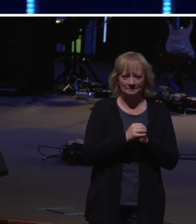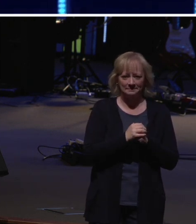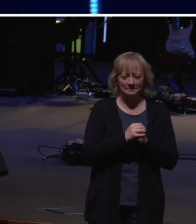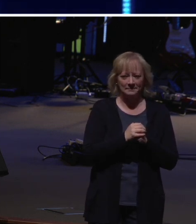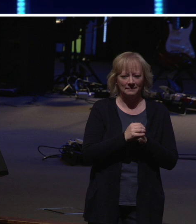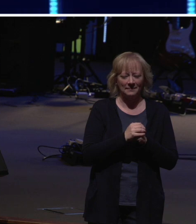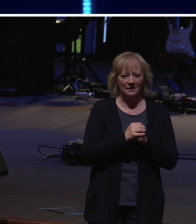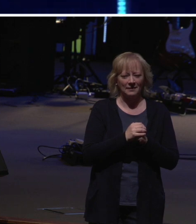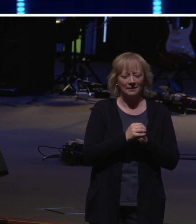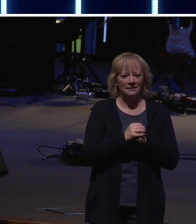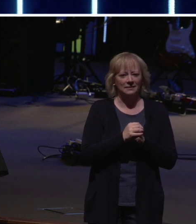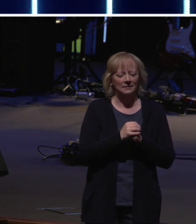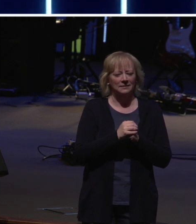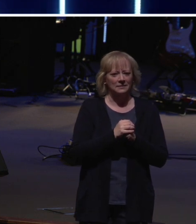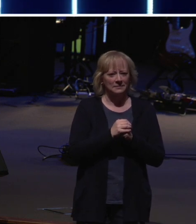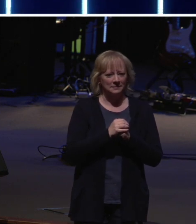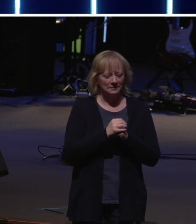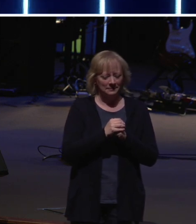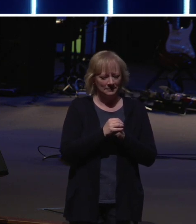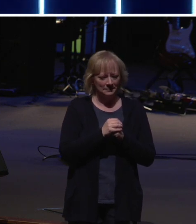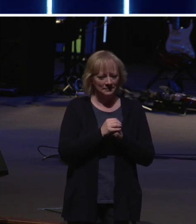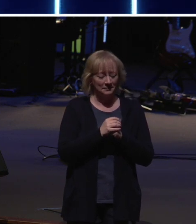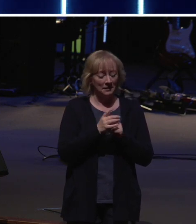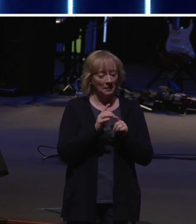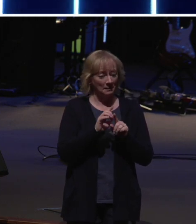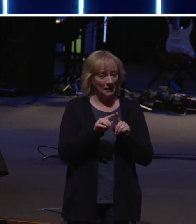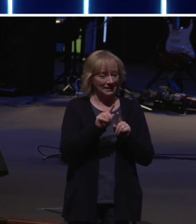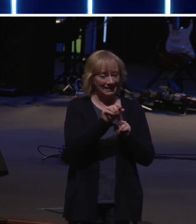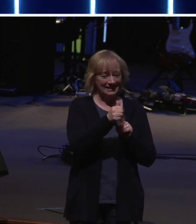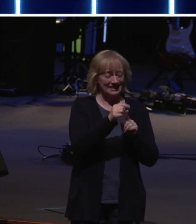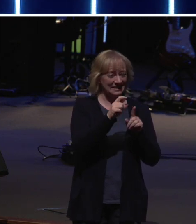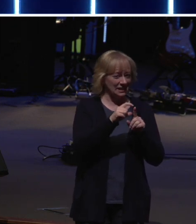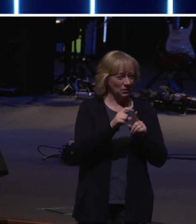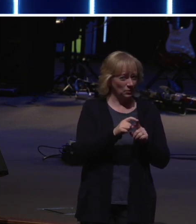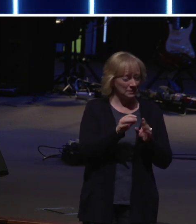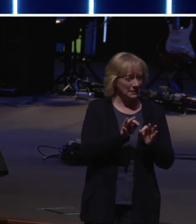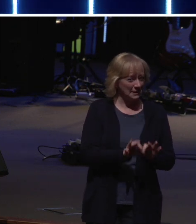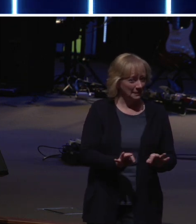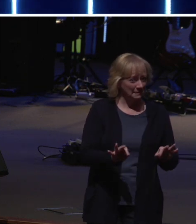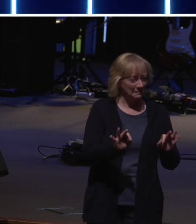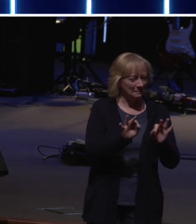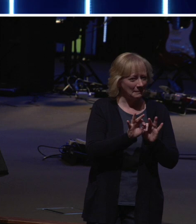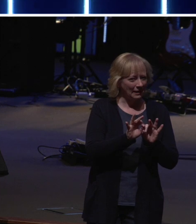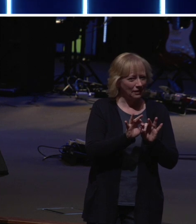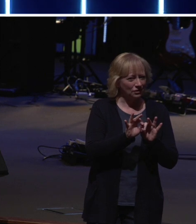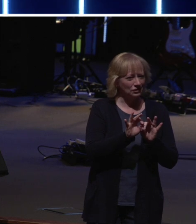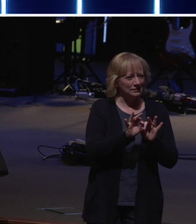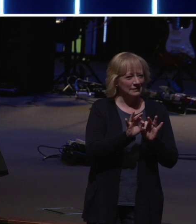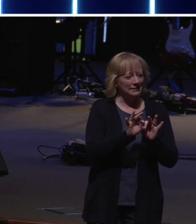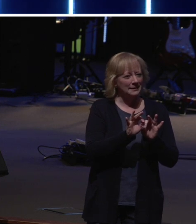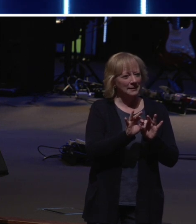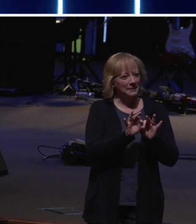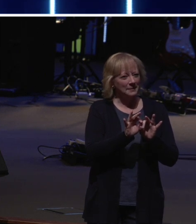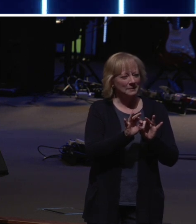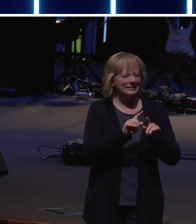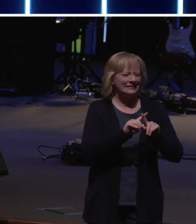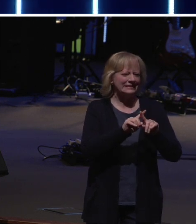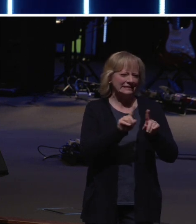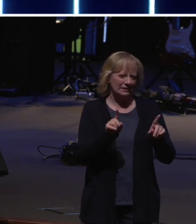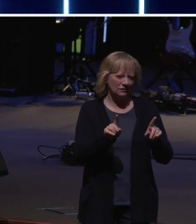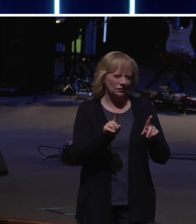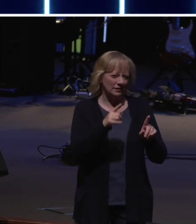But to be clear, these 10 words mattered different to the